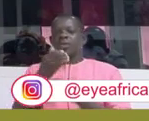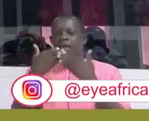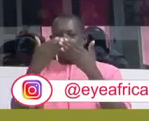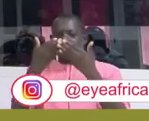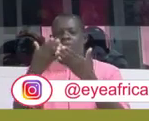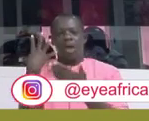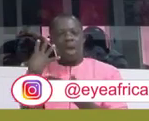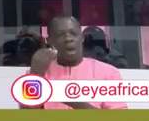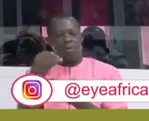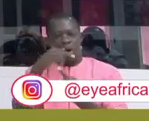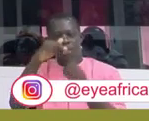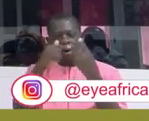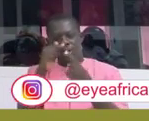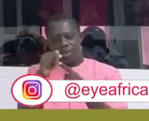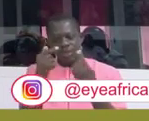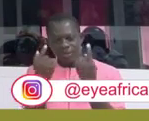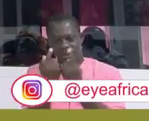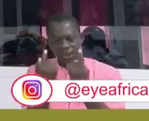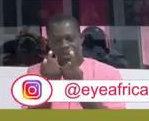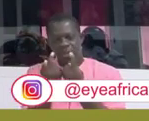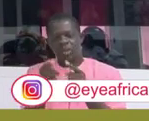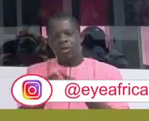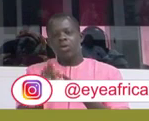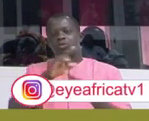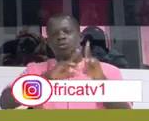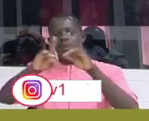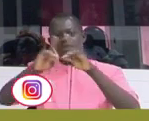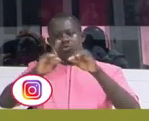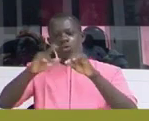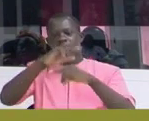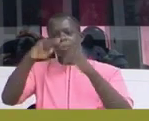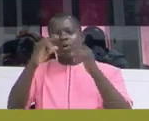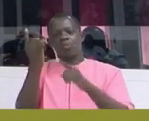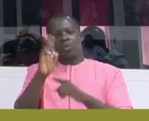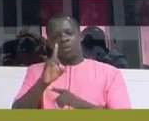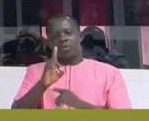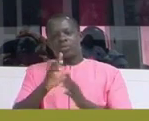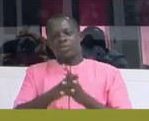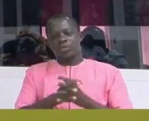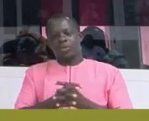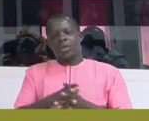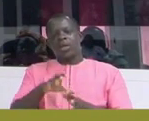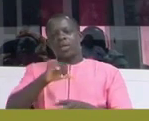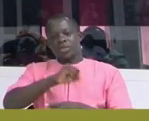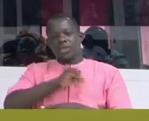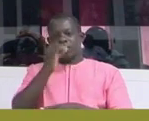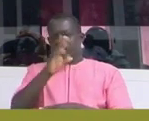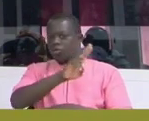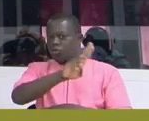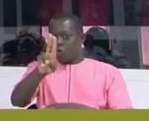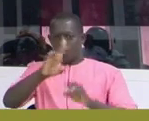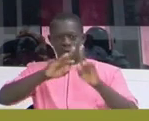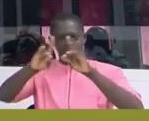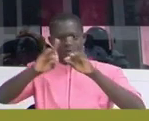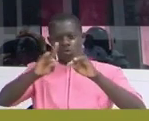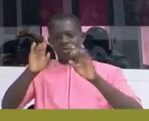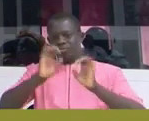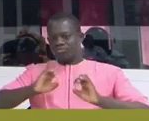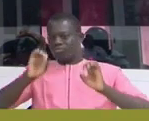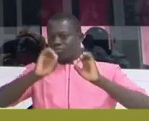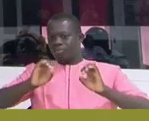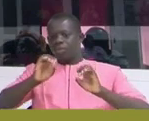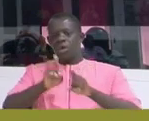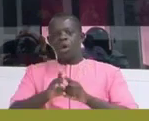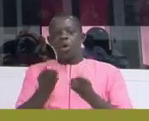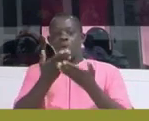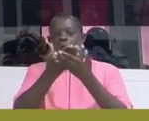gravel and they said to me now so how about it? What discussions did you have with them? I